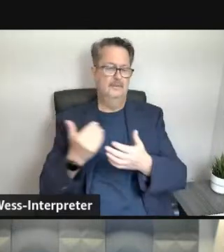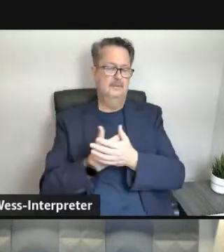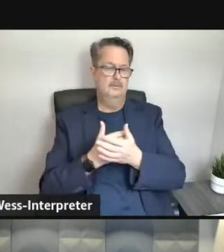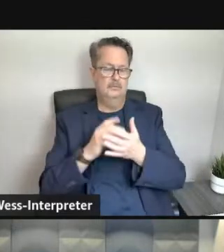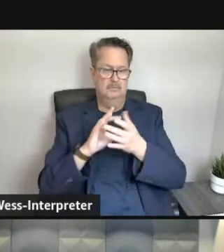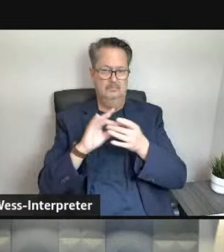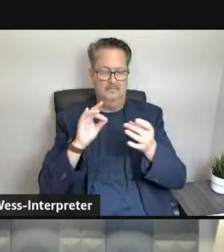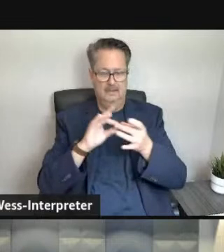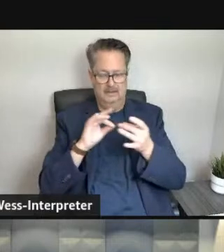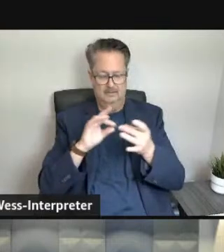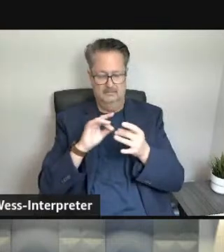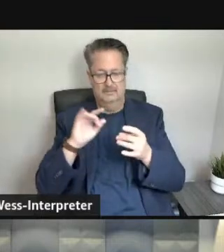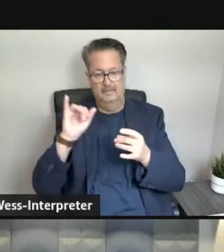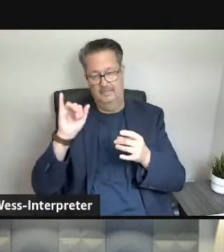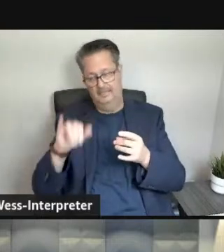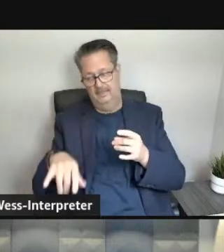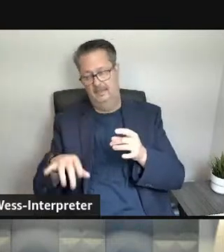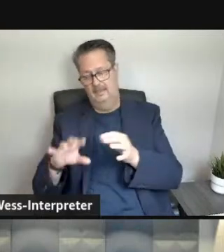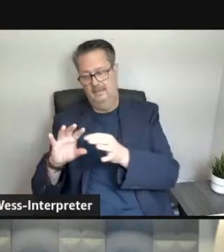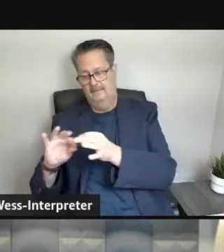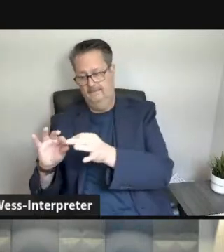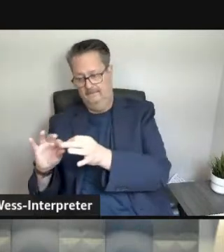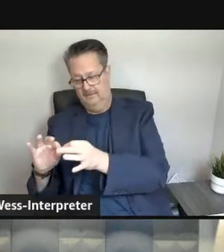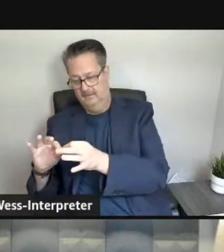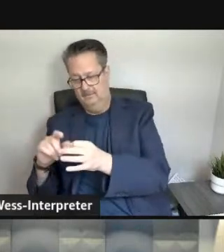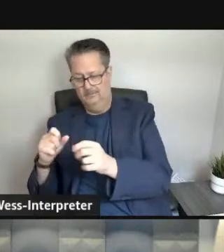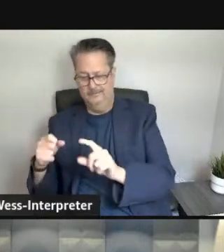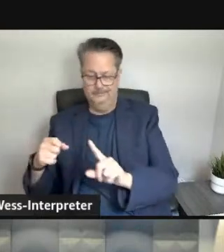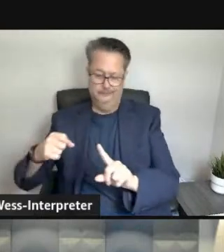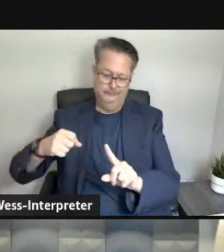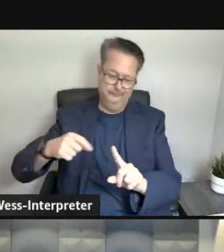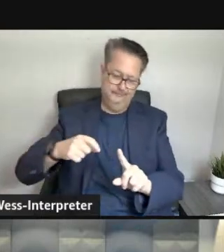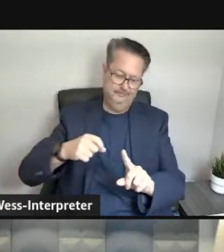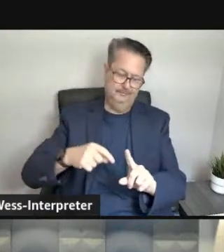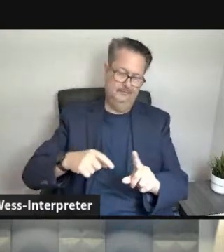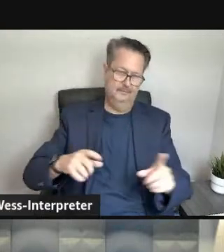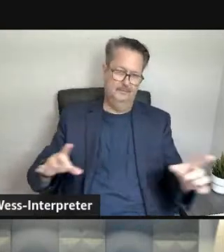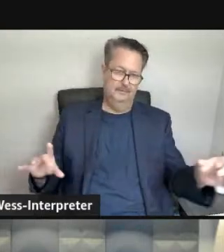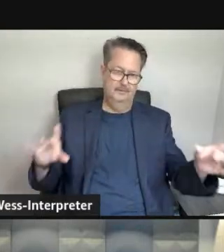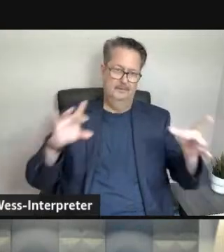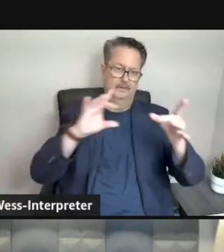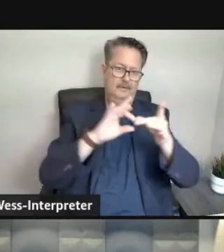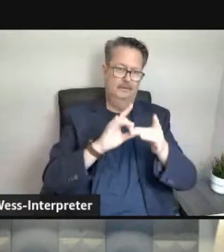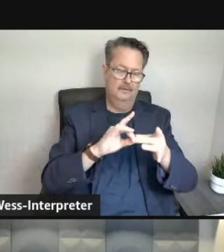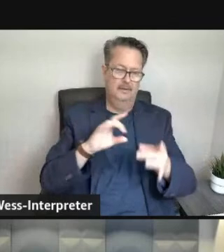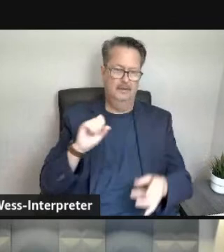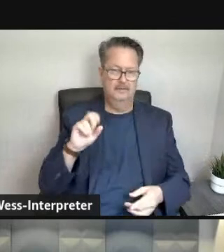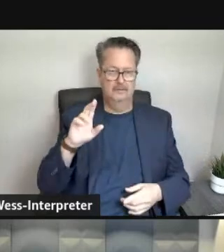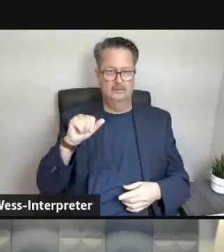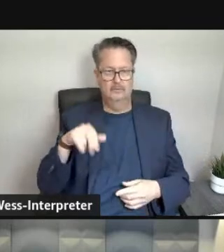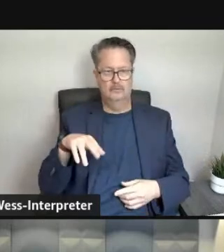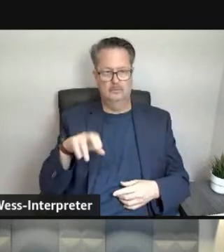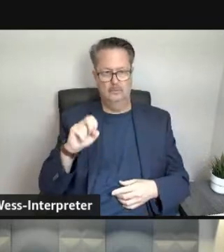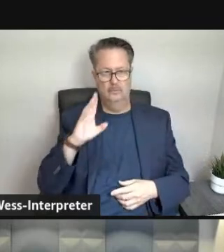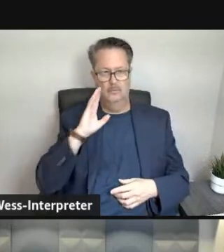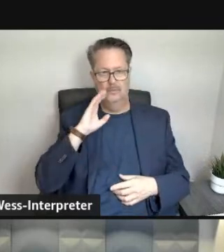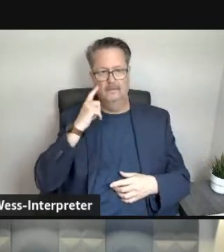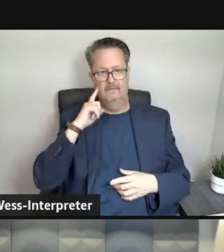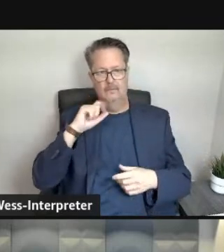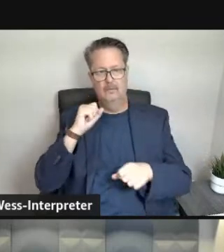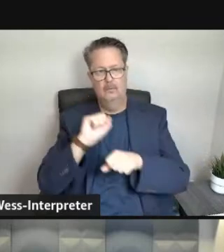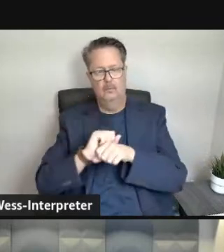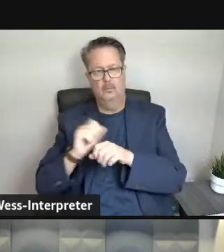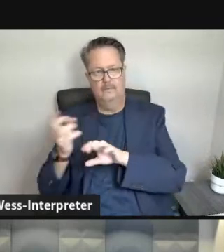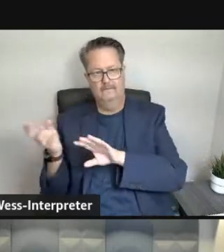the event pod triggers a sensor pod and then executes the specified workflow.